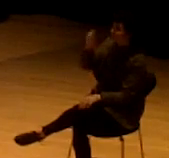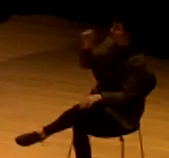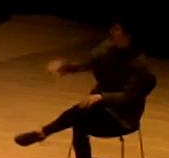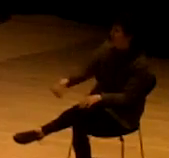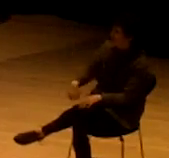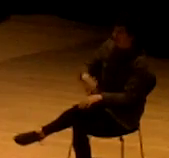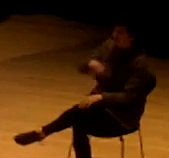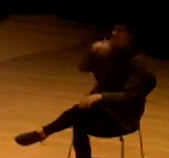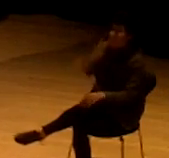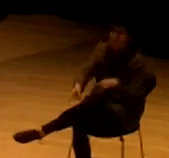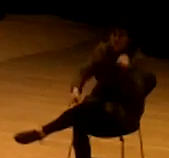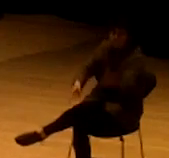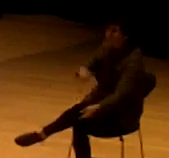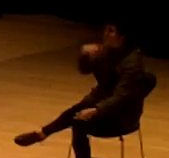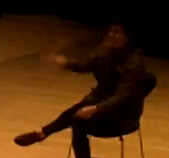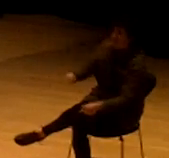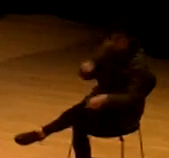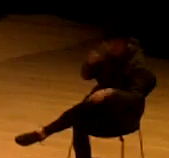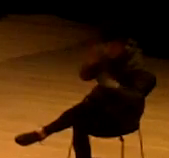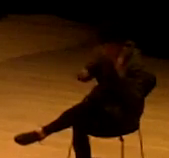along?